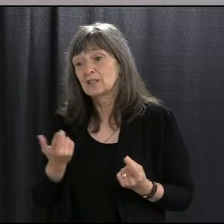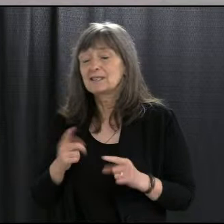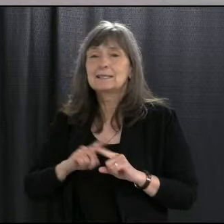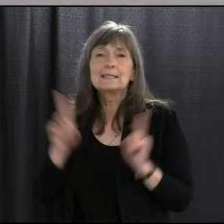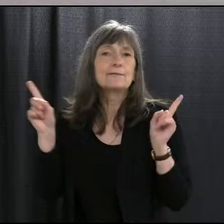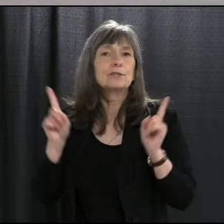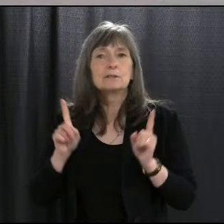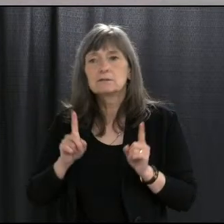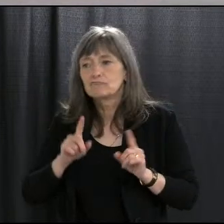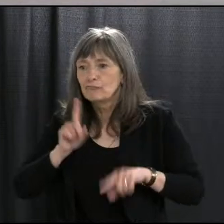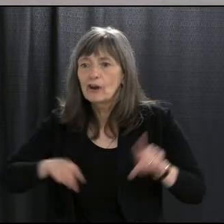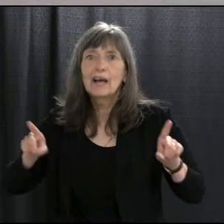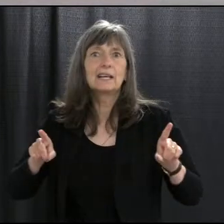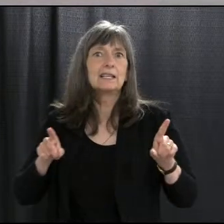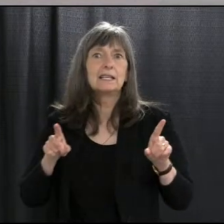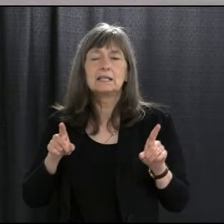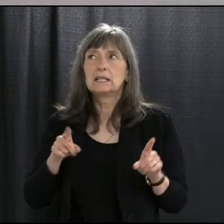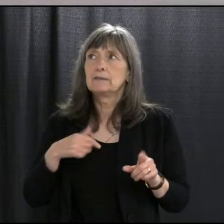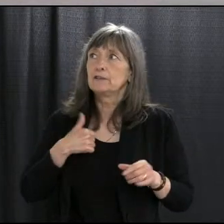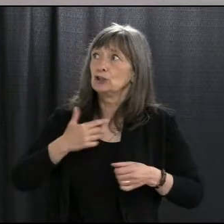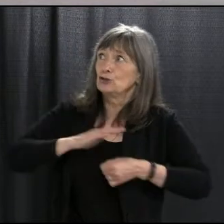a very much a good news story.